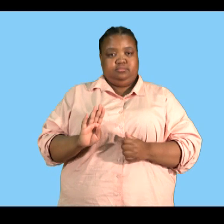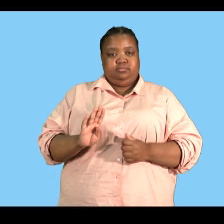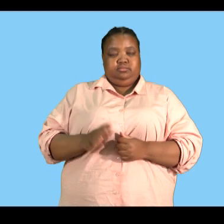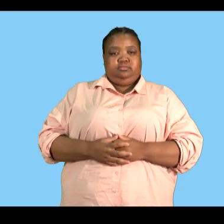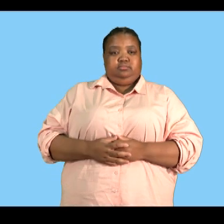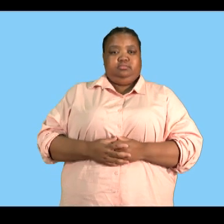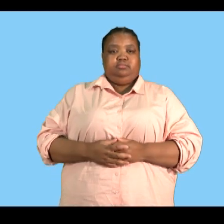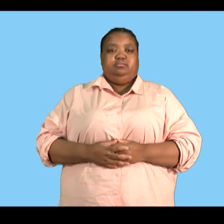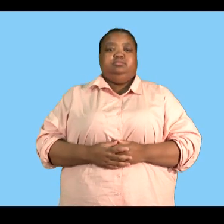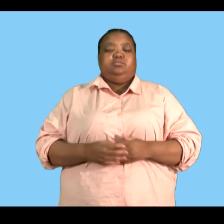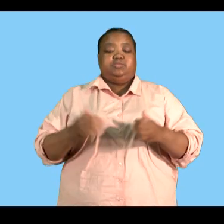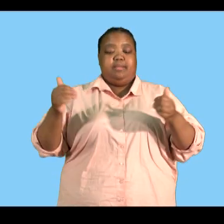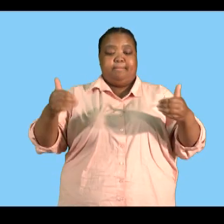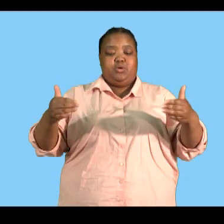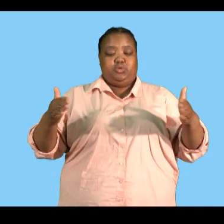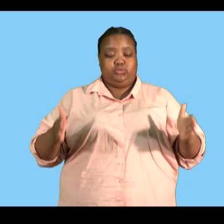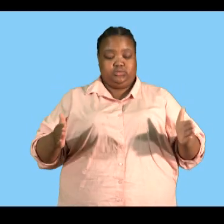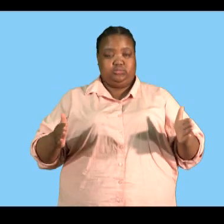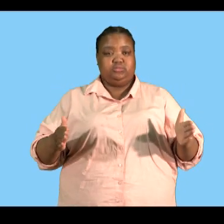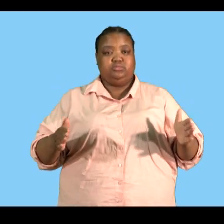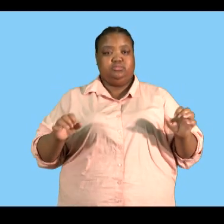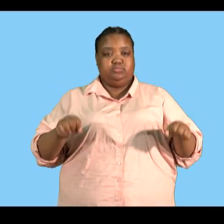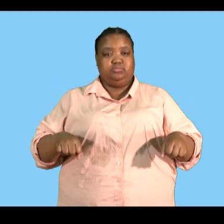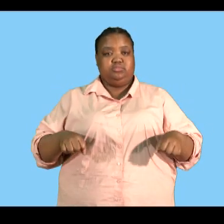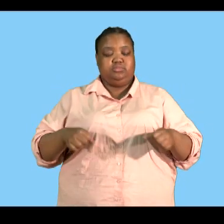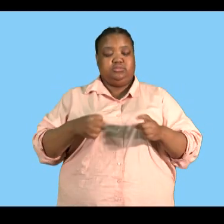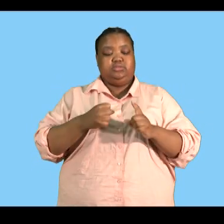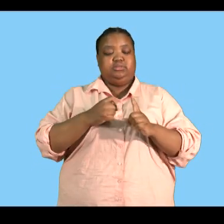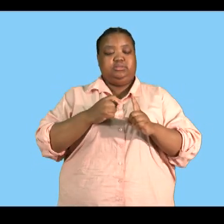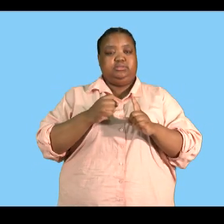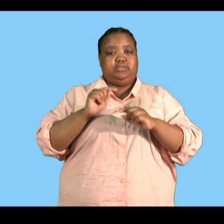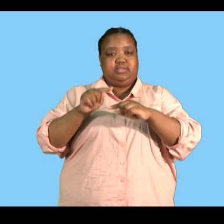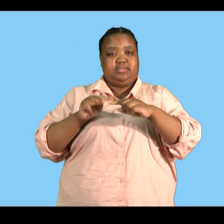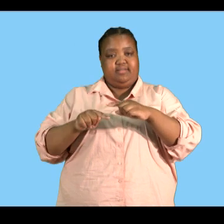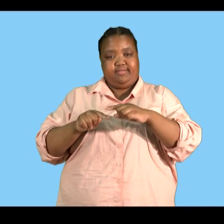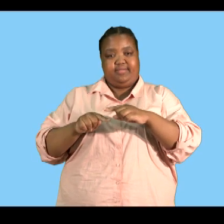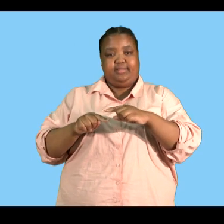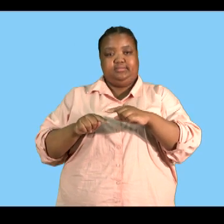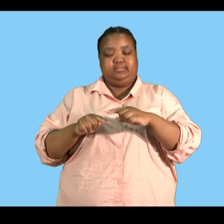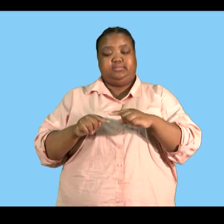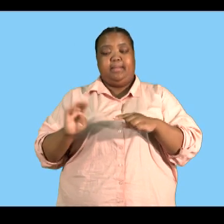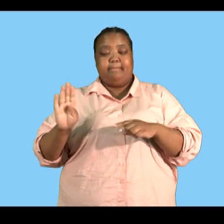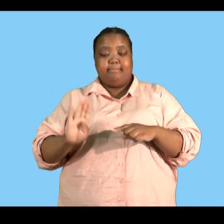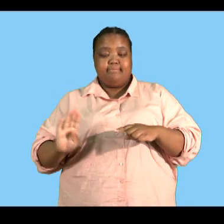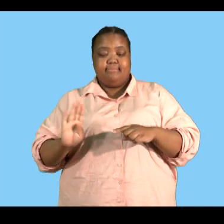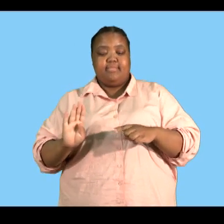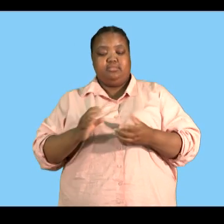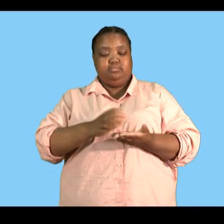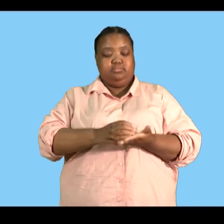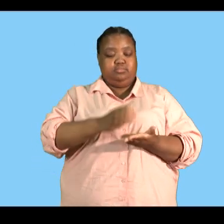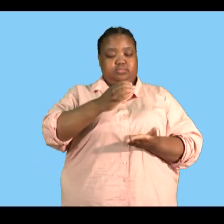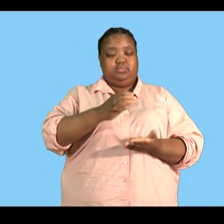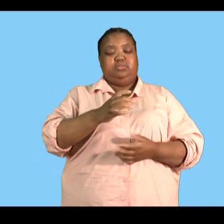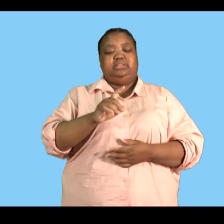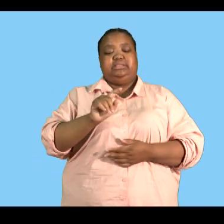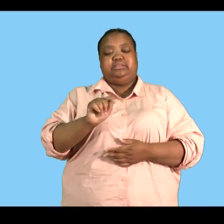breadth of a box divided by the breadth of